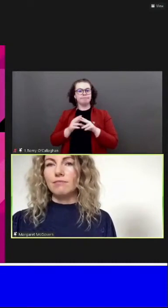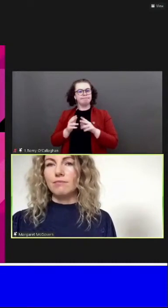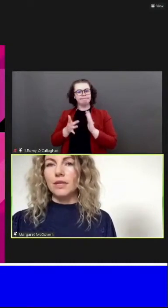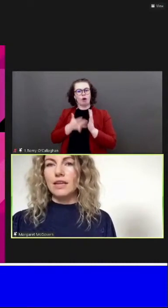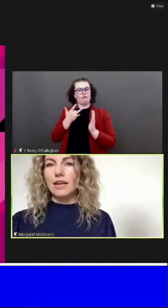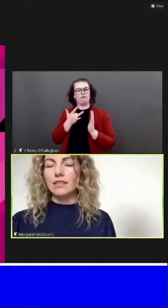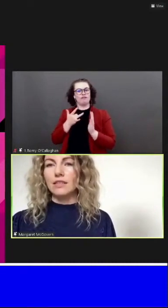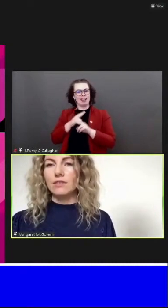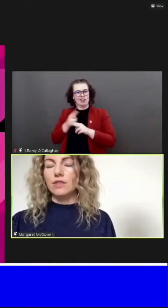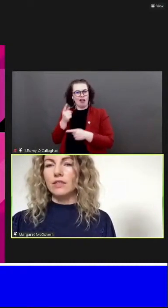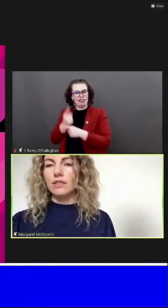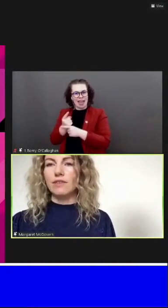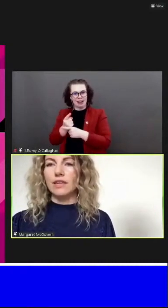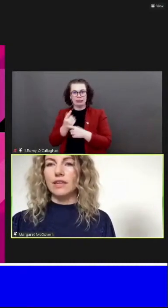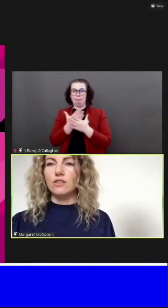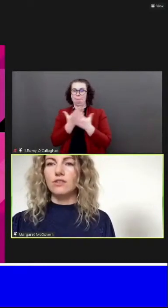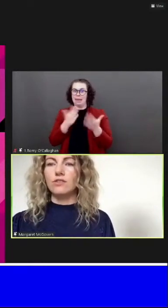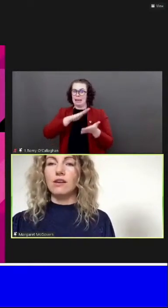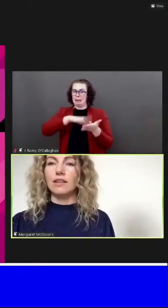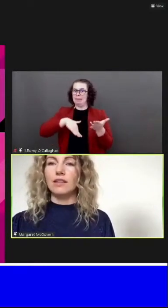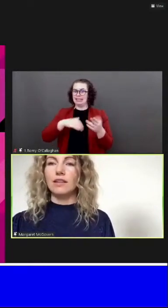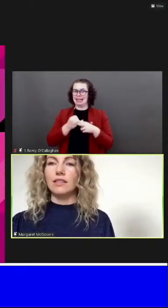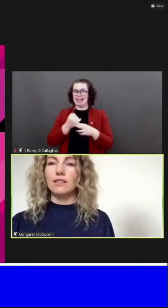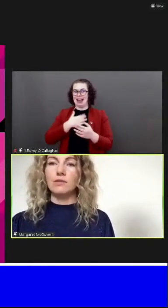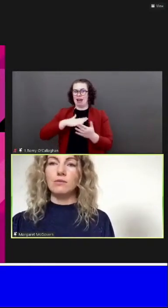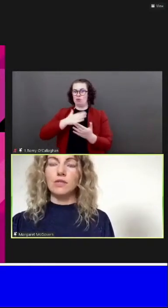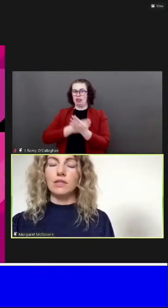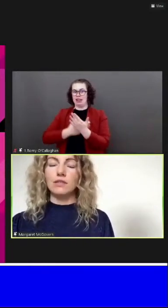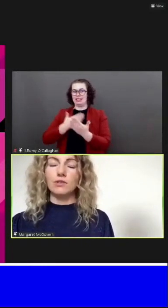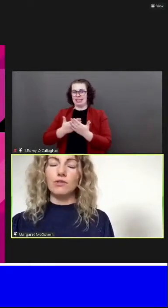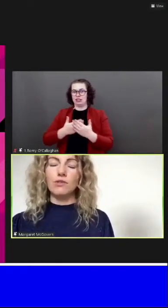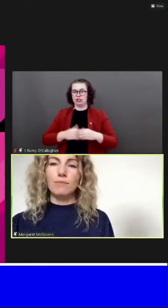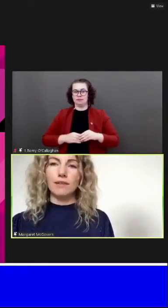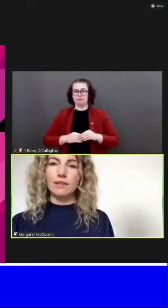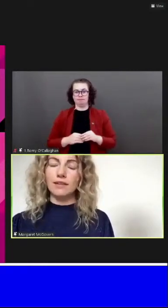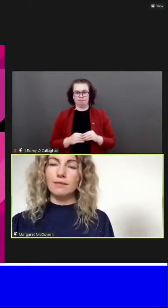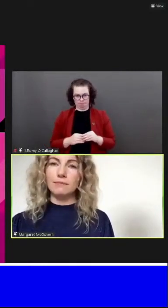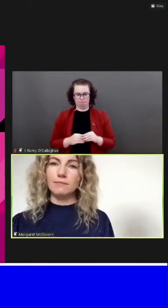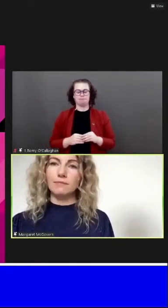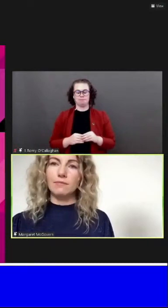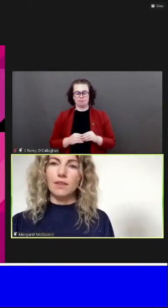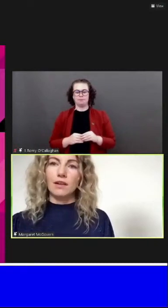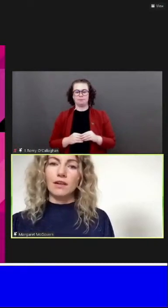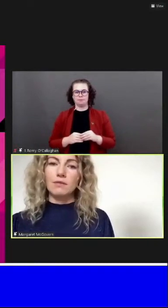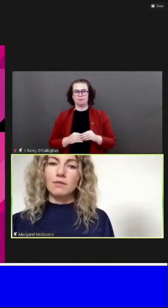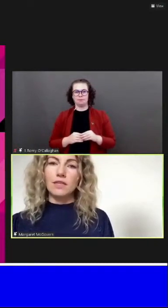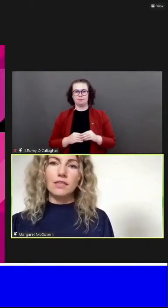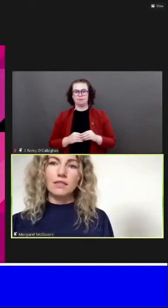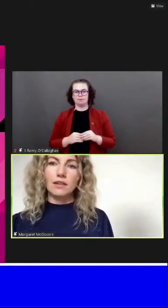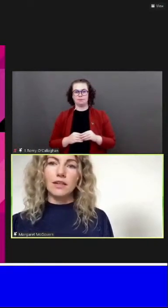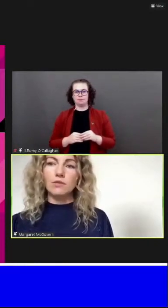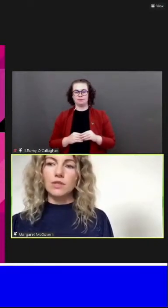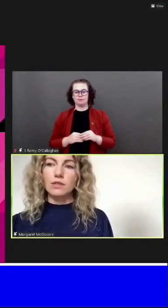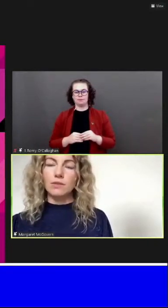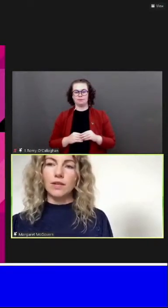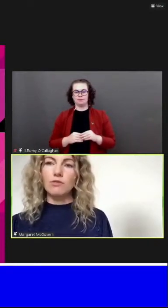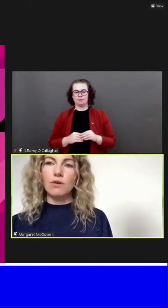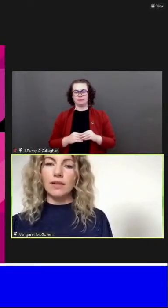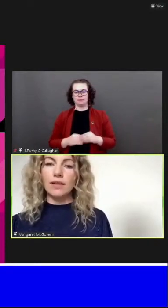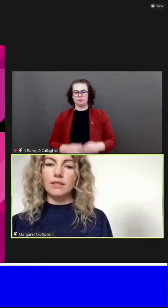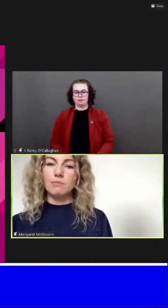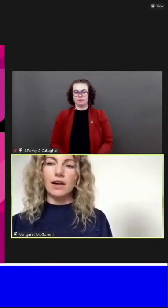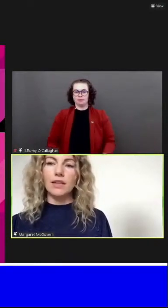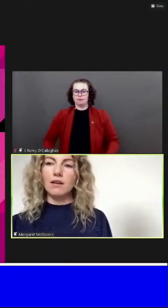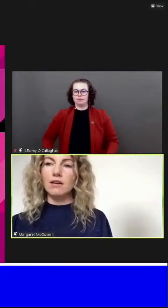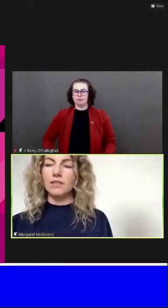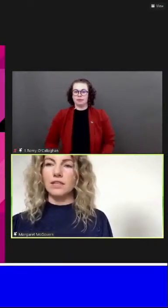Additionally, personality disorders are very strongly associated with trauma. This is a diagnosis where trauma